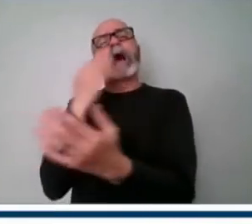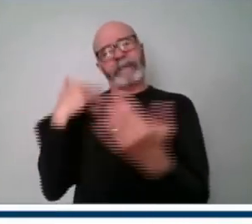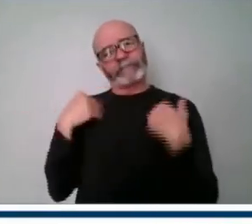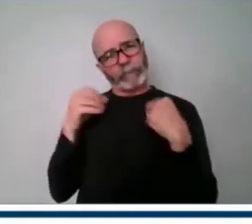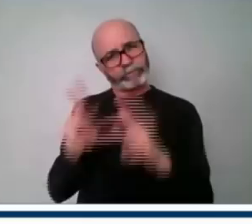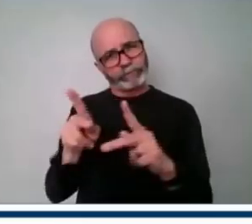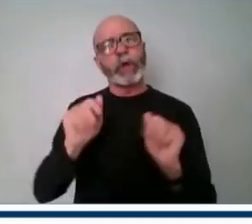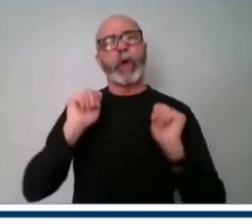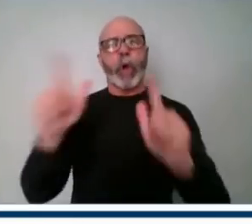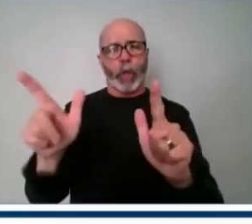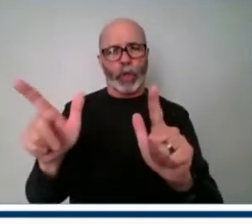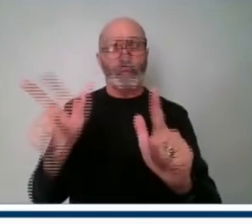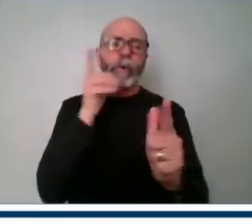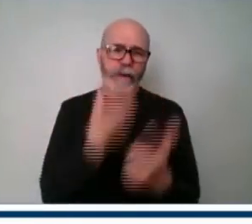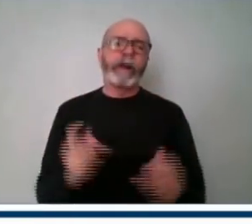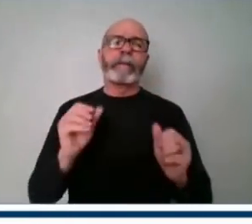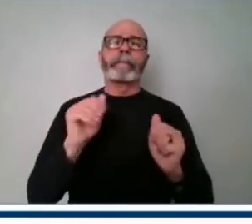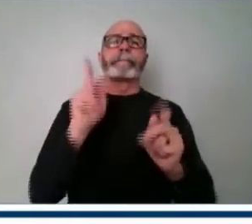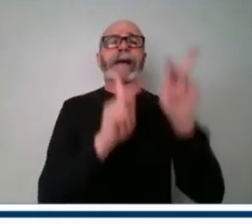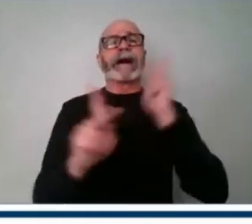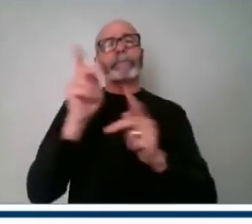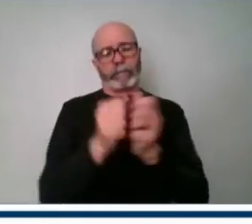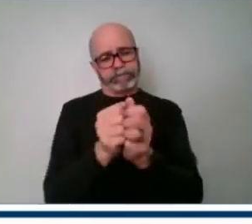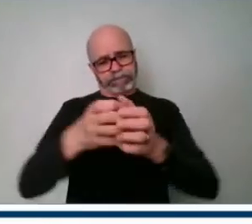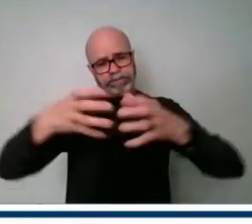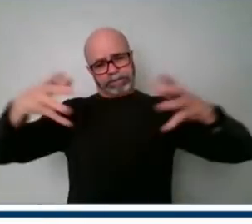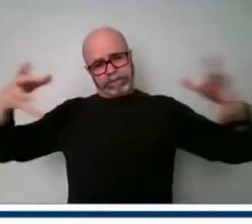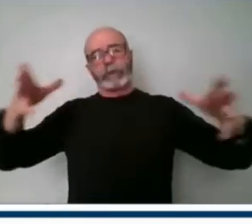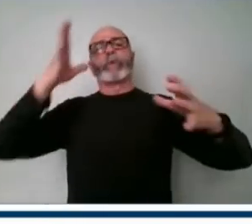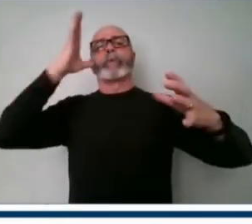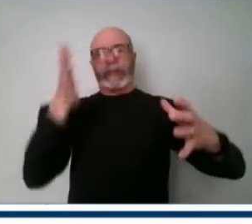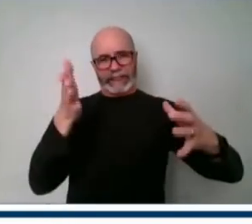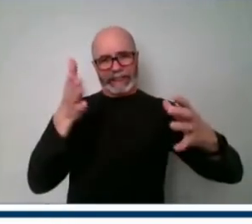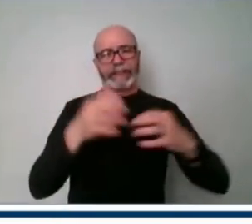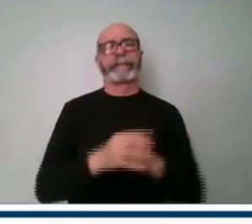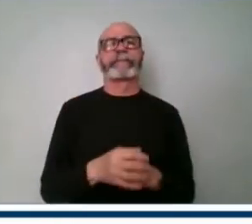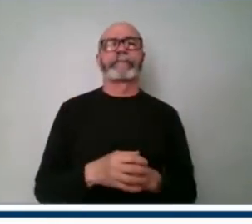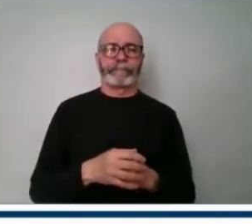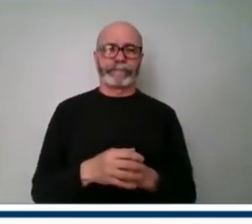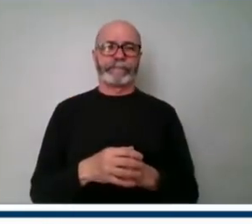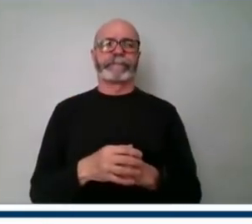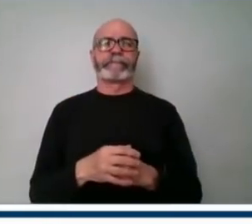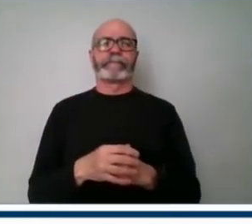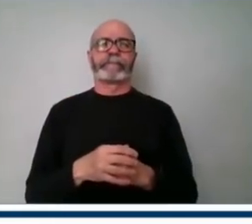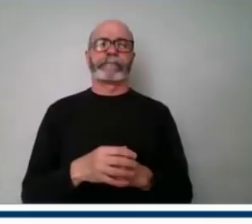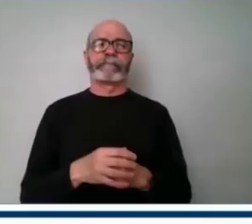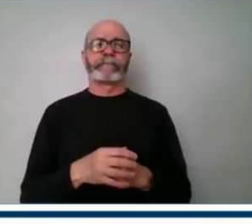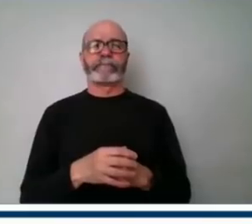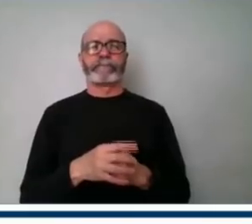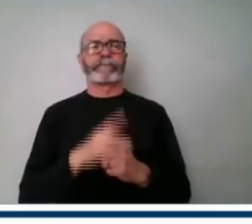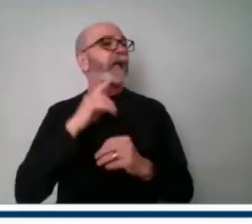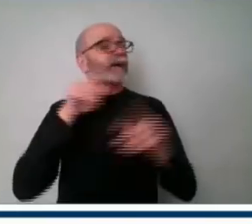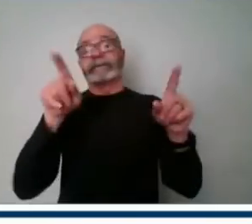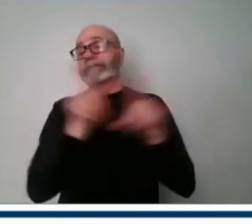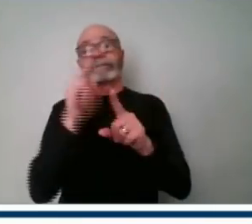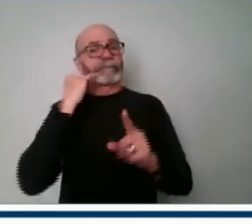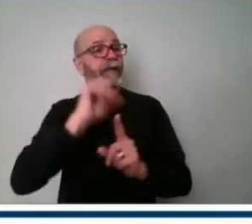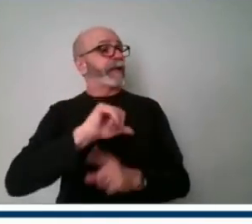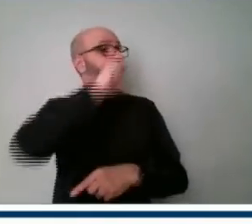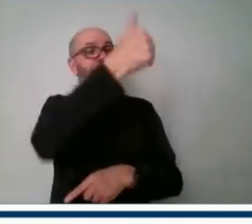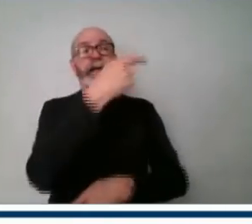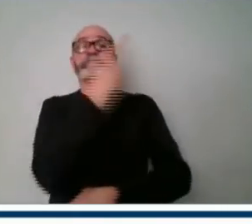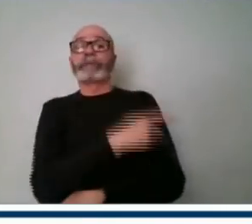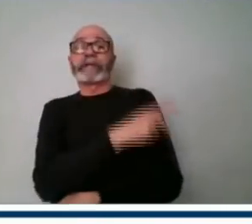increase. But what we're seeing, other provinces that didn't make the same decision. And frankly, they had people that couldn't get a second